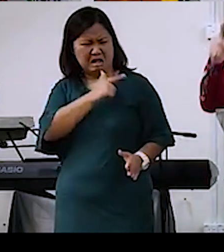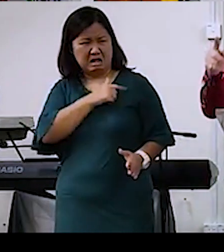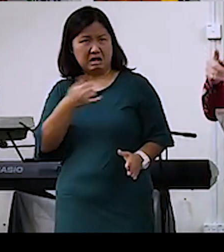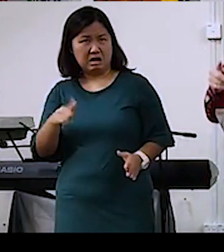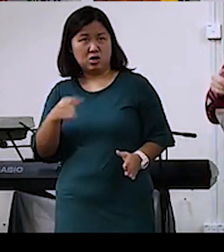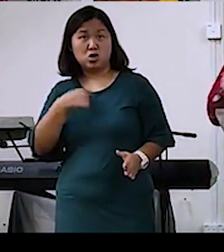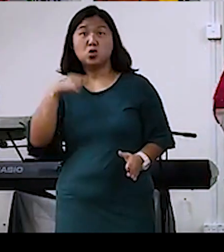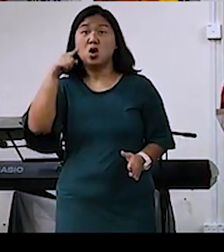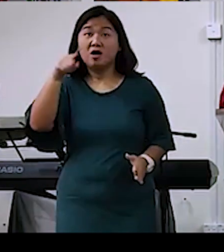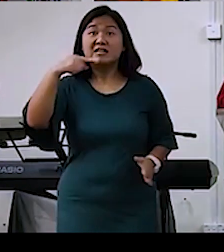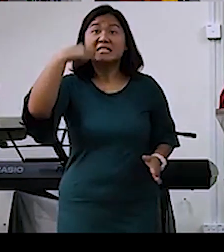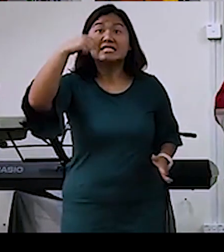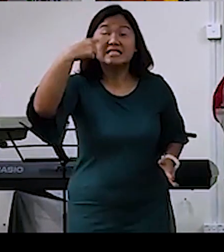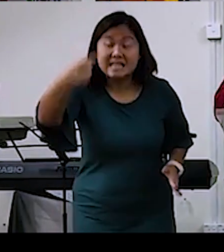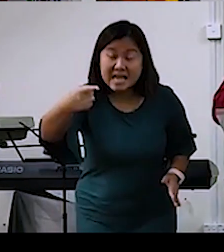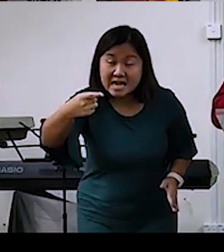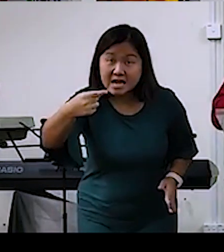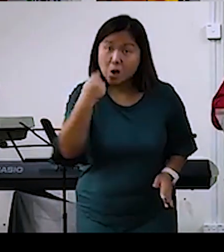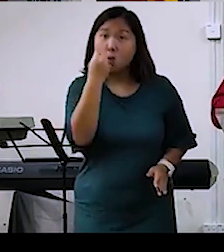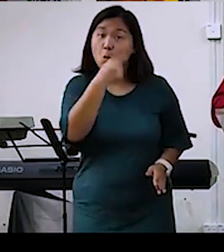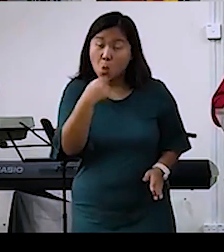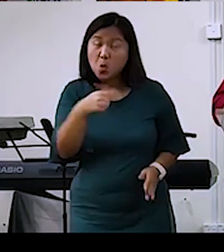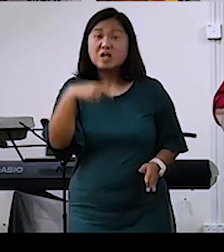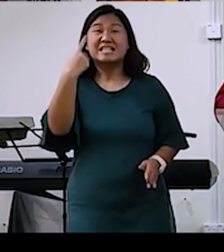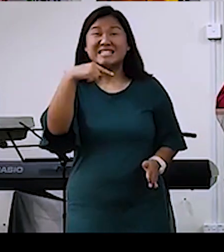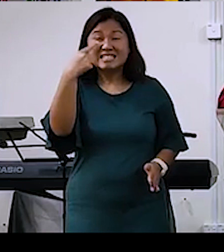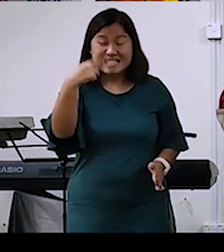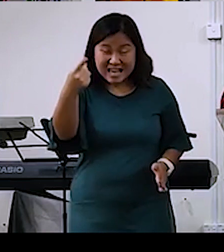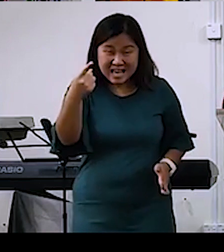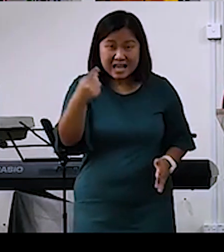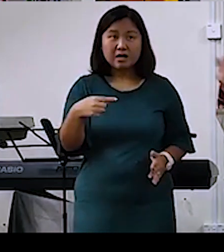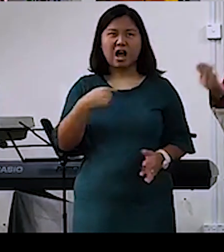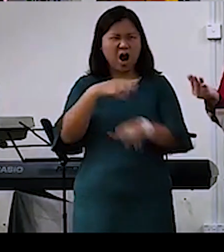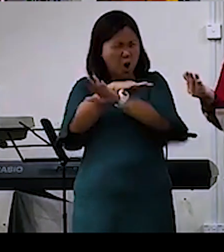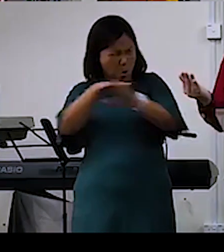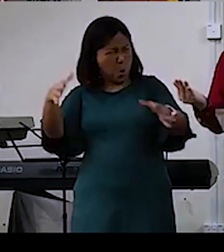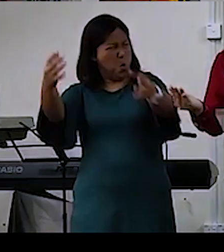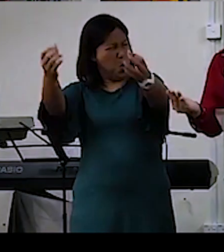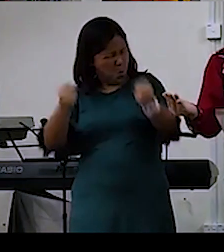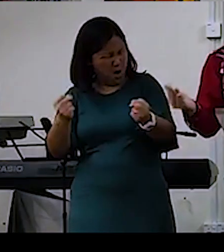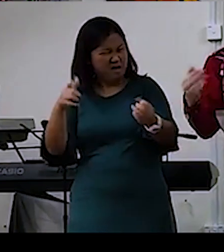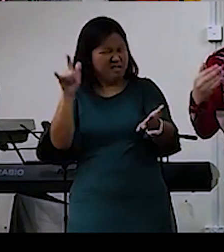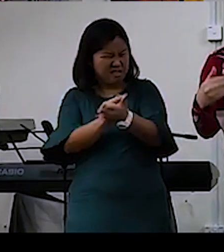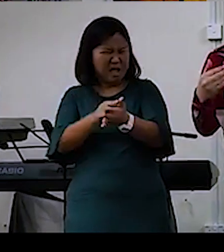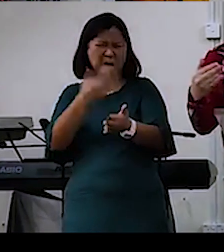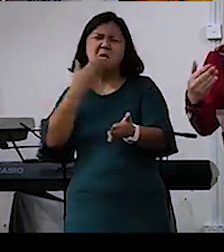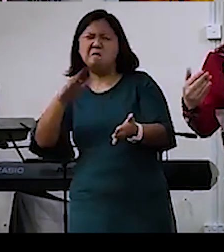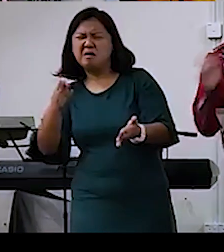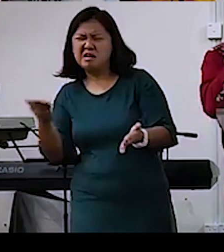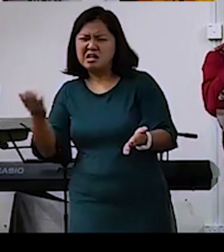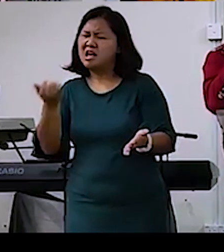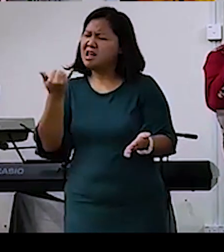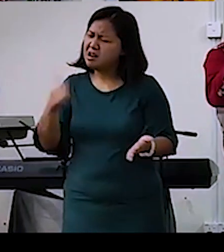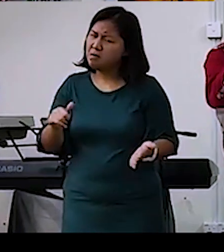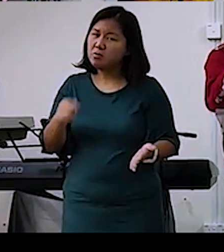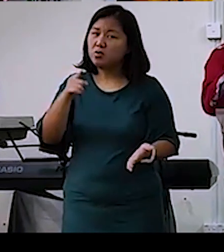say it. The word renounce is there for a purpose. Renounce is connected to repentance, but renounce is one step further.